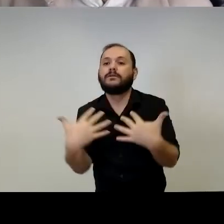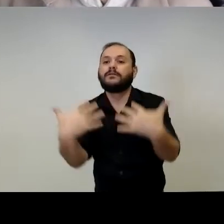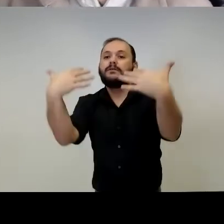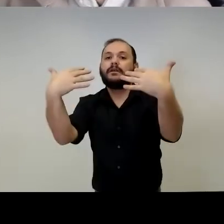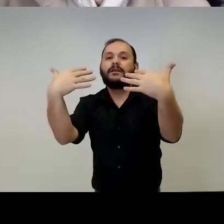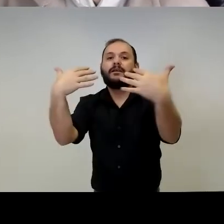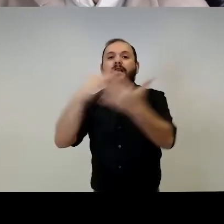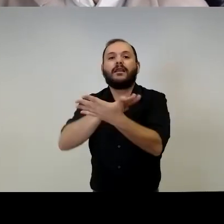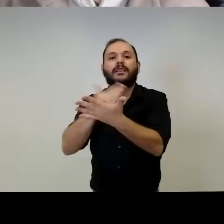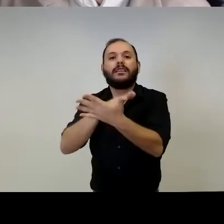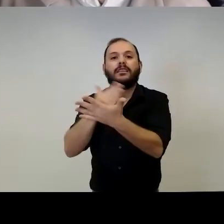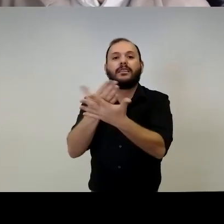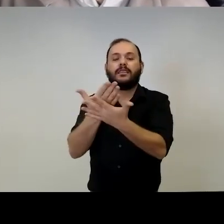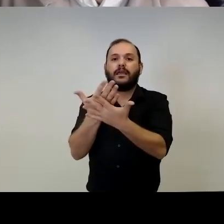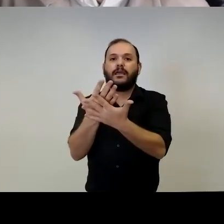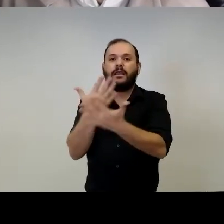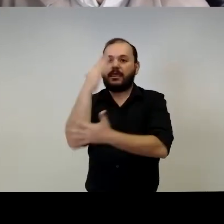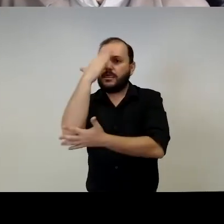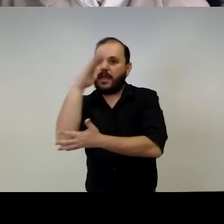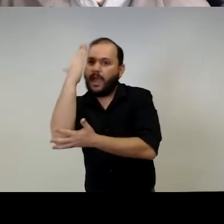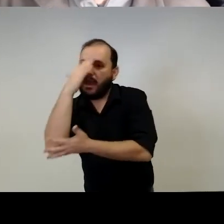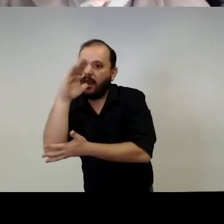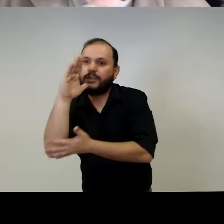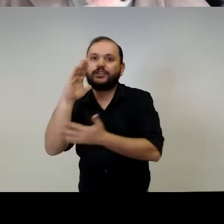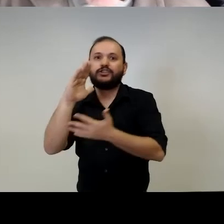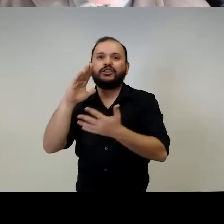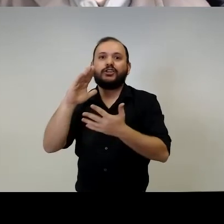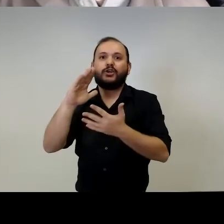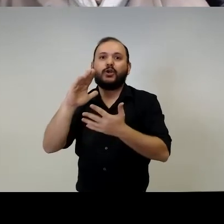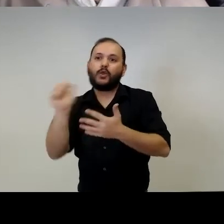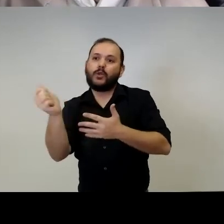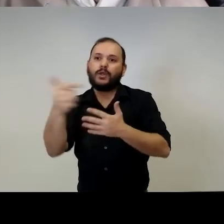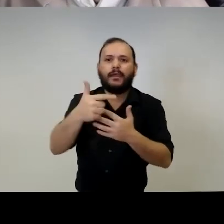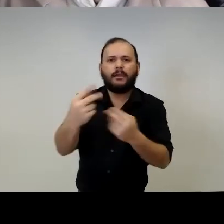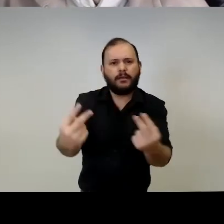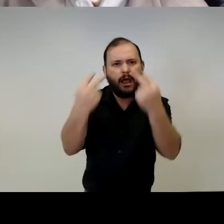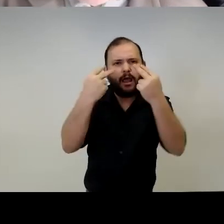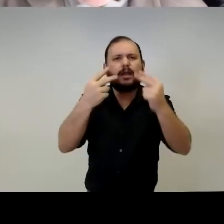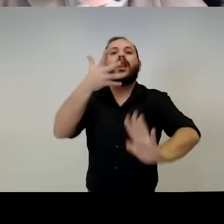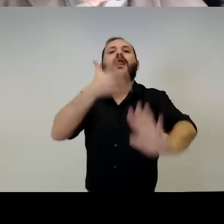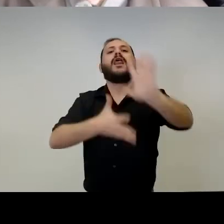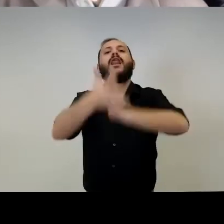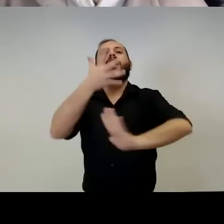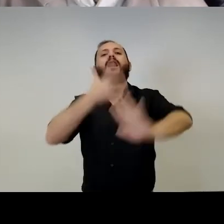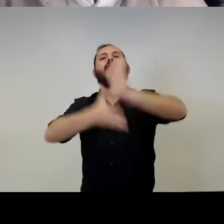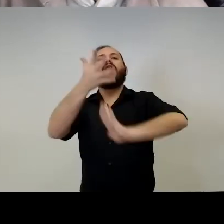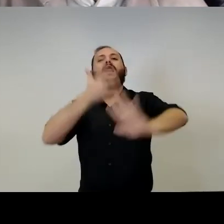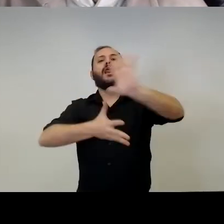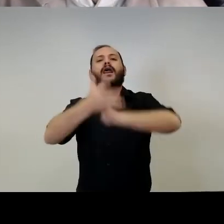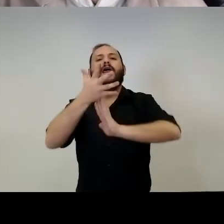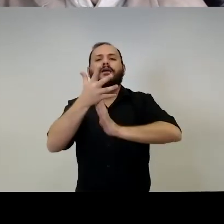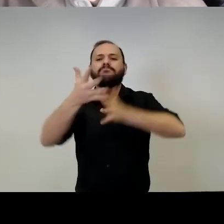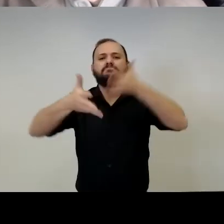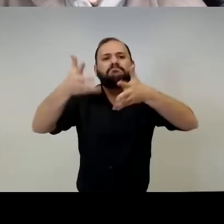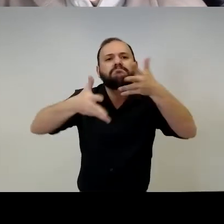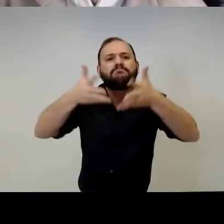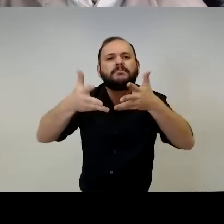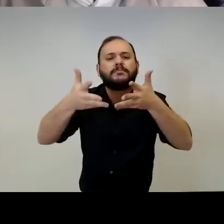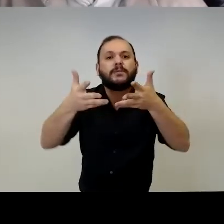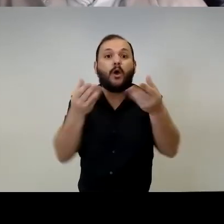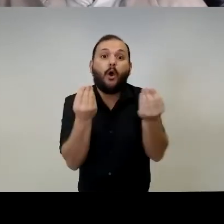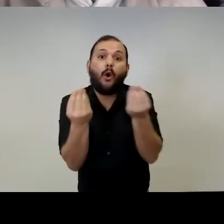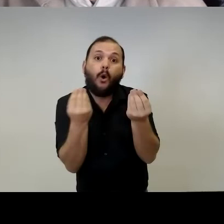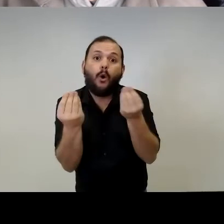as opposed to sign language interpreting listeners? How sensitive are conference interpreting